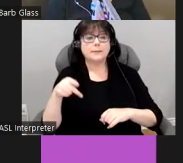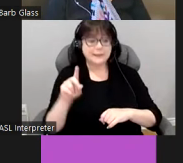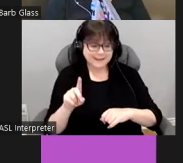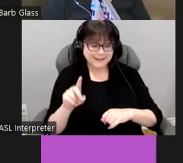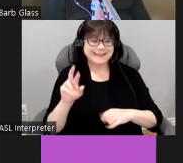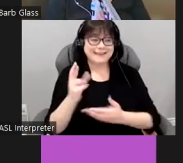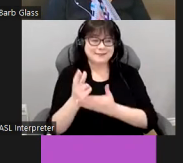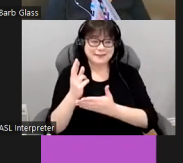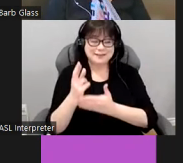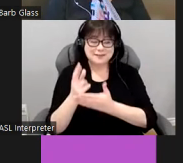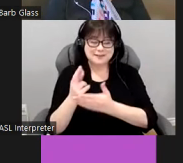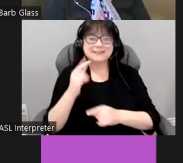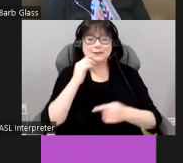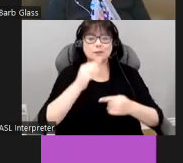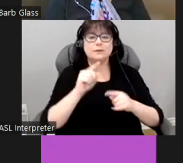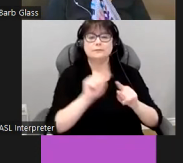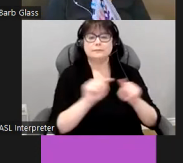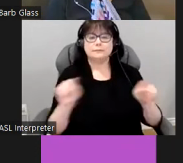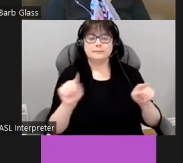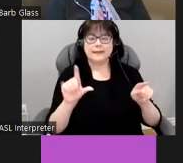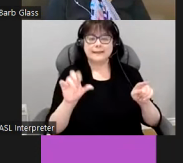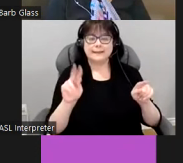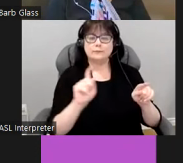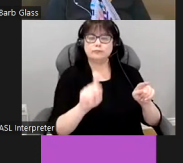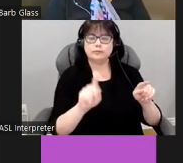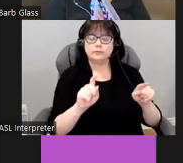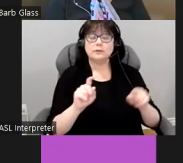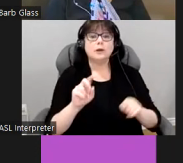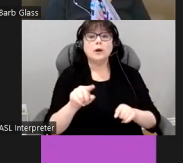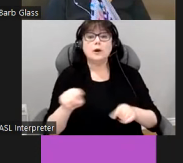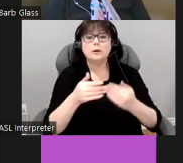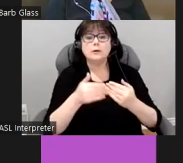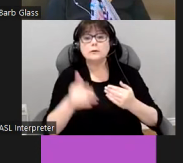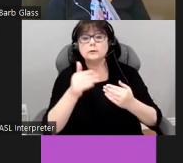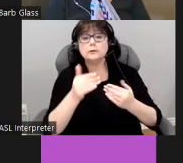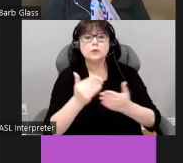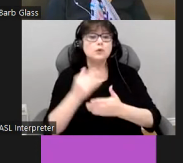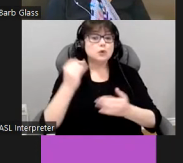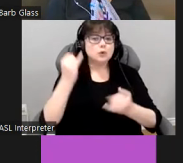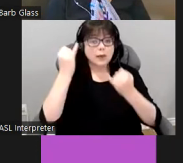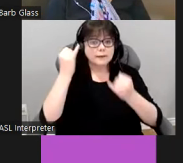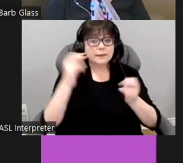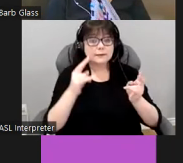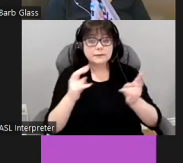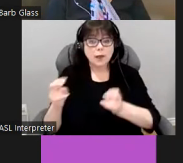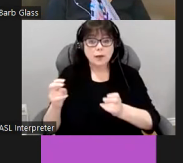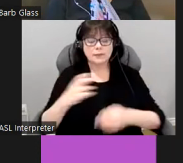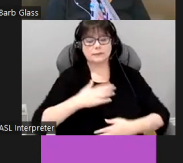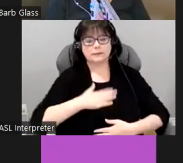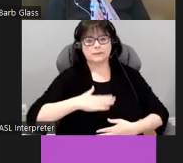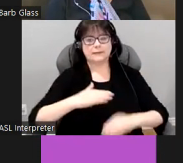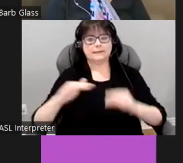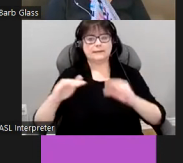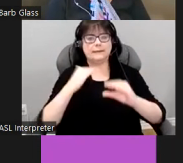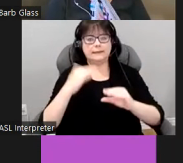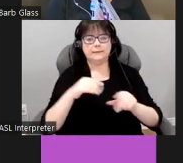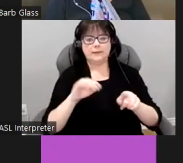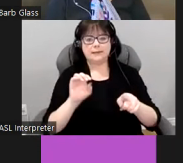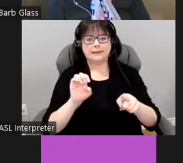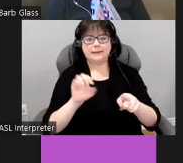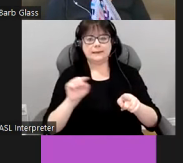webinars for the coming year, then we'd always welcome your suggestions by emailing us at